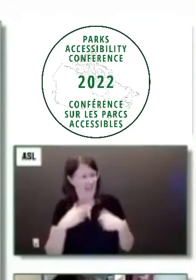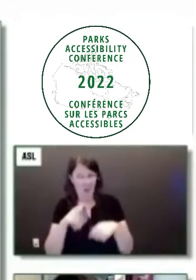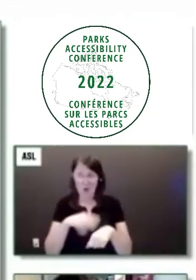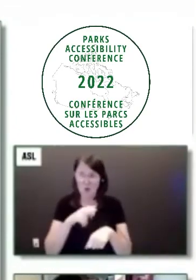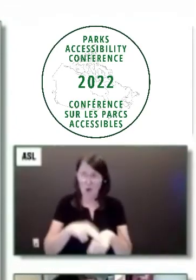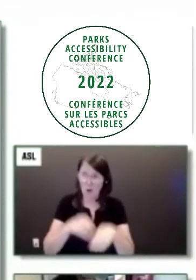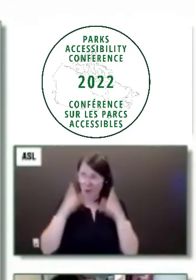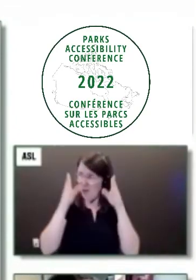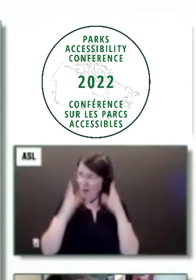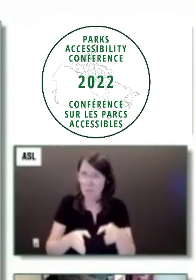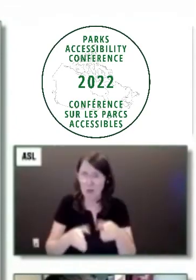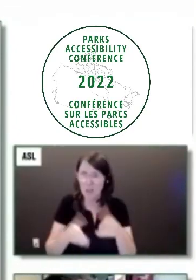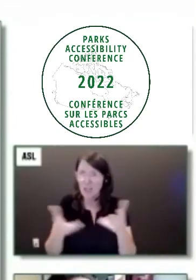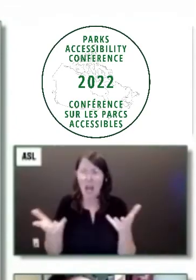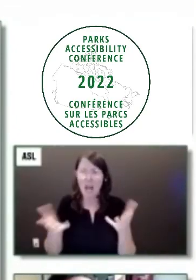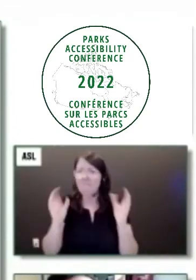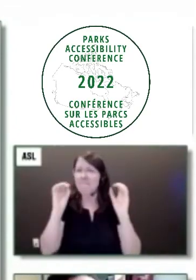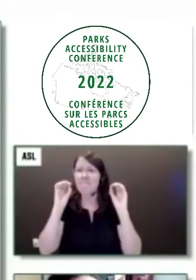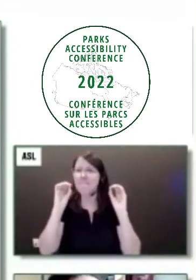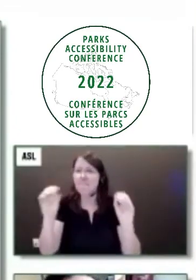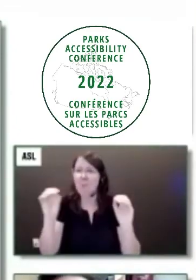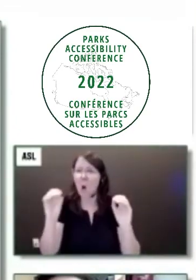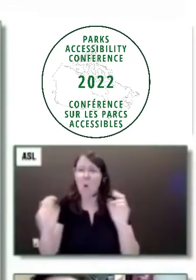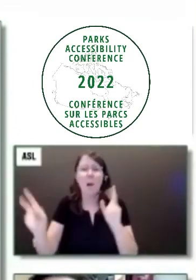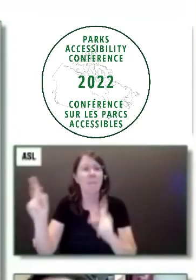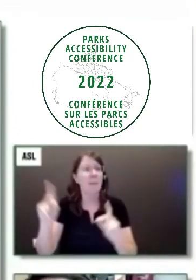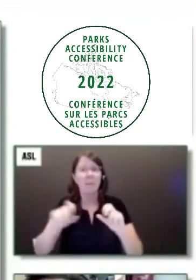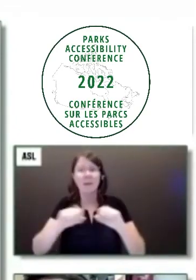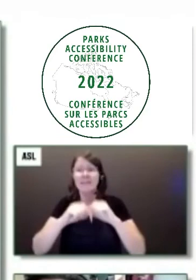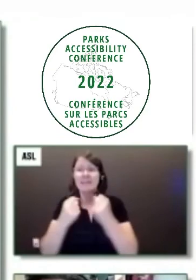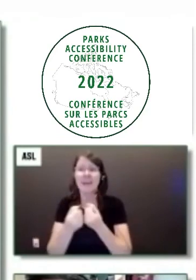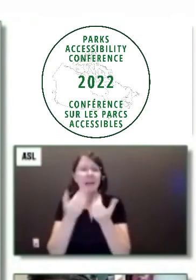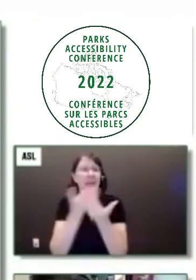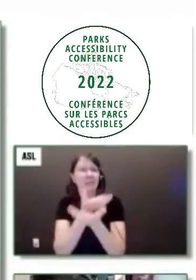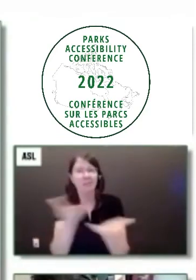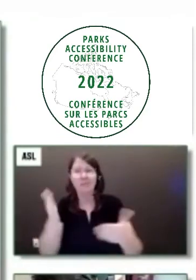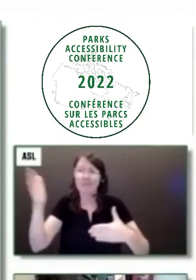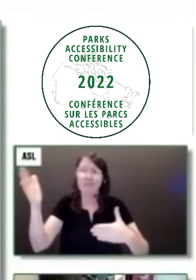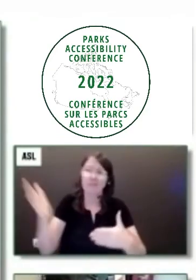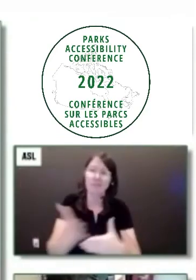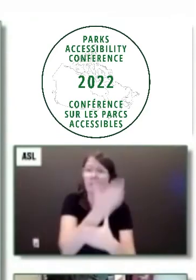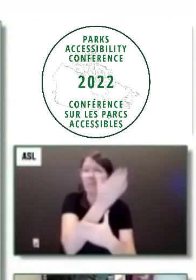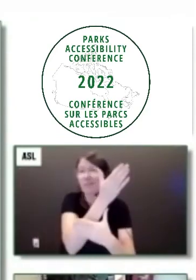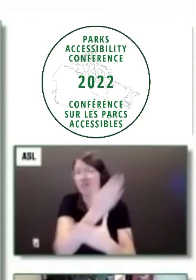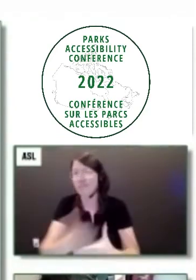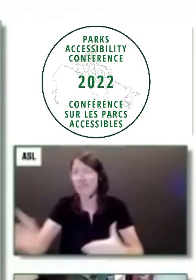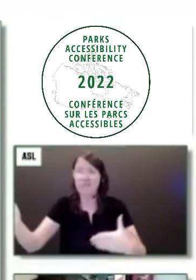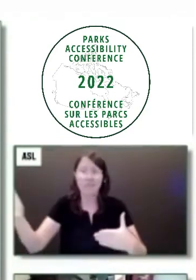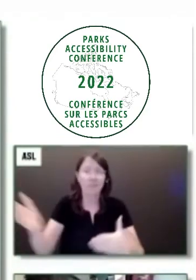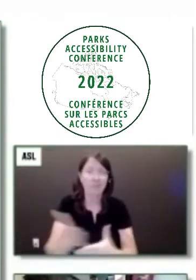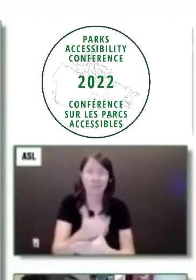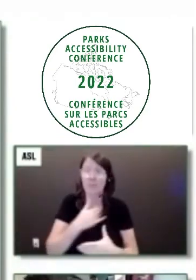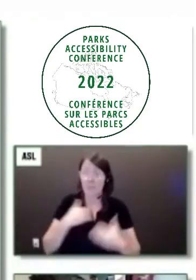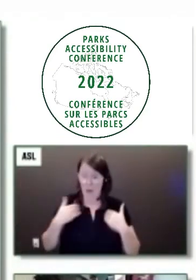as involving a continuum of different functional needs over the life course and over a range of society. And rather than a